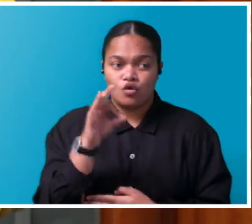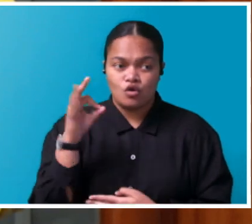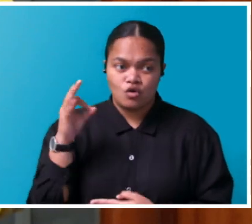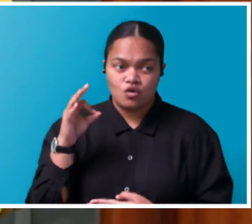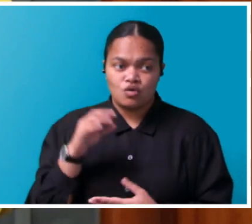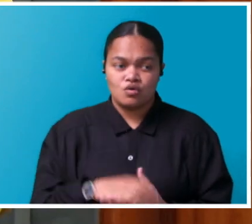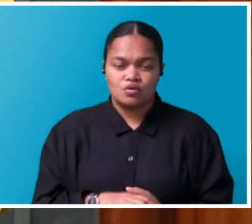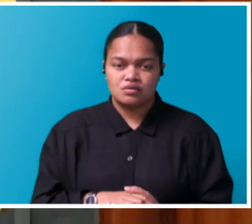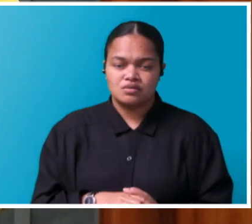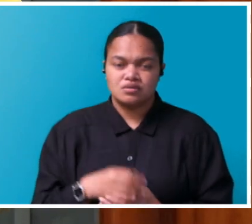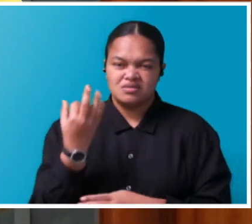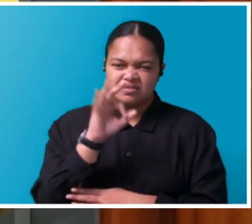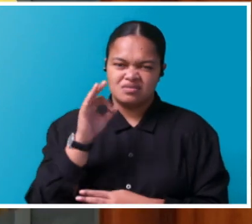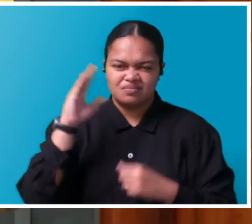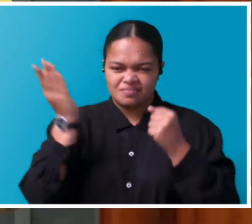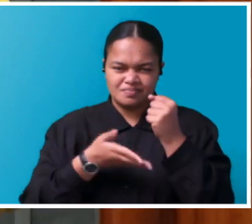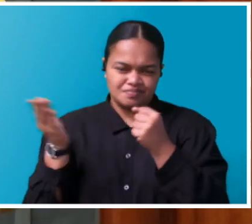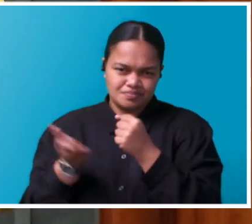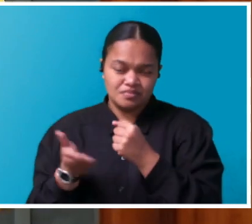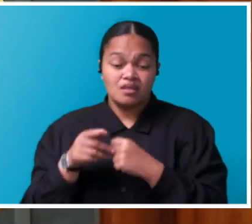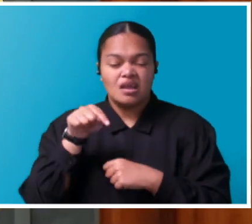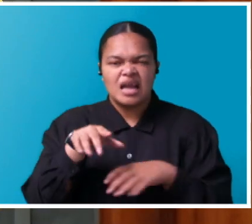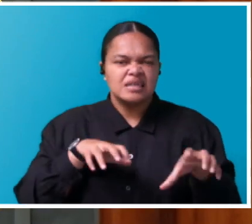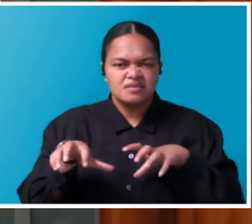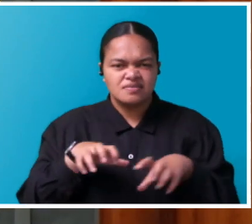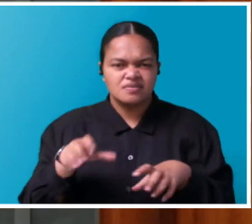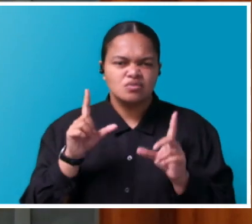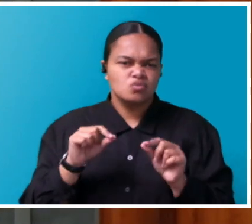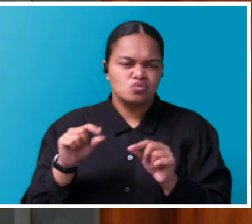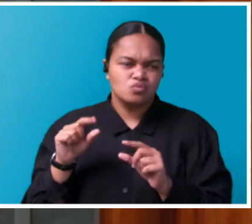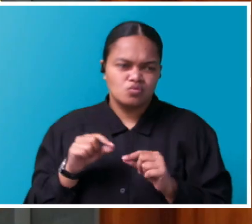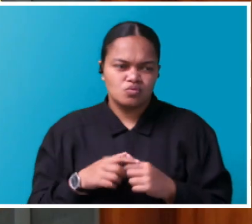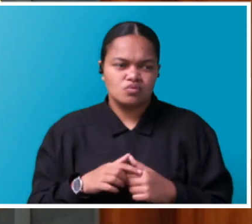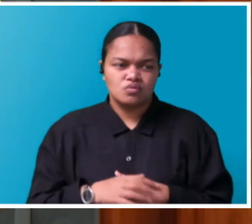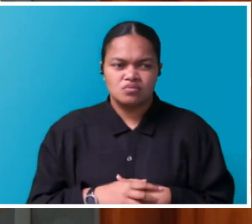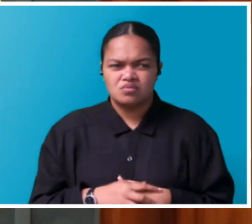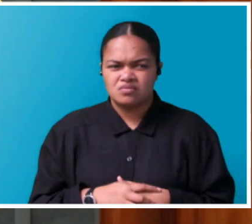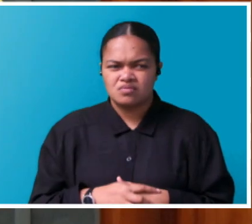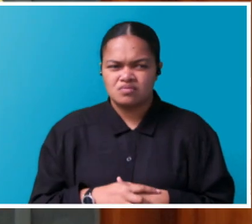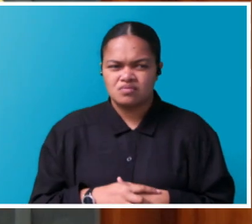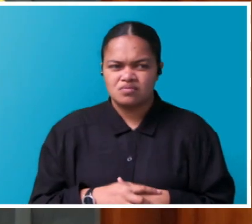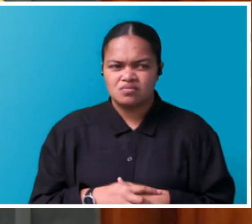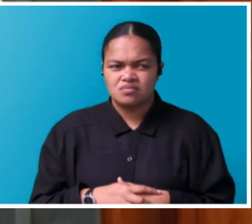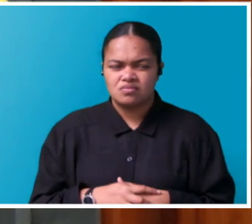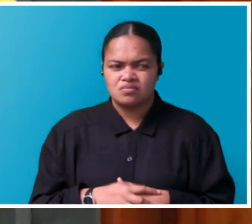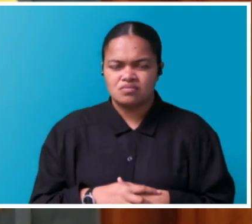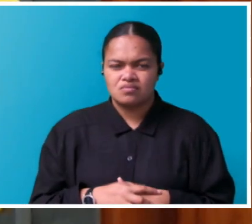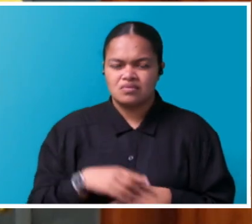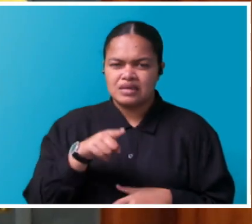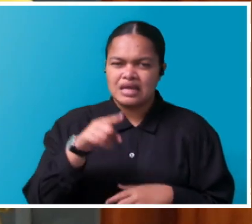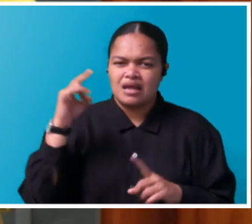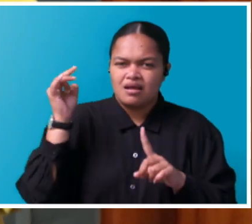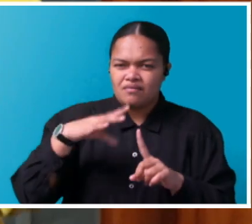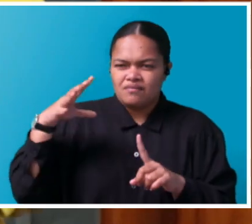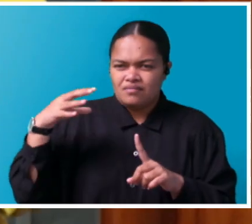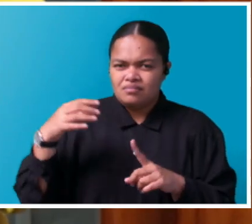by 16%. These are activities extractive or destructive in nature that affect the